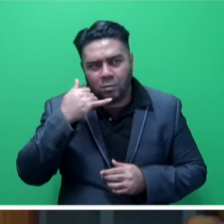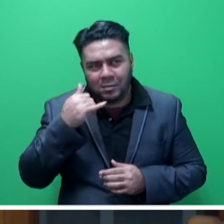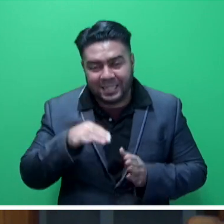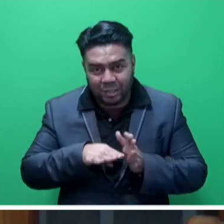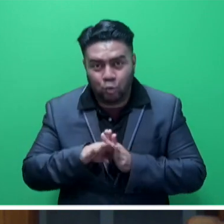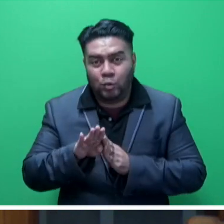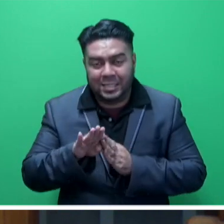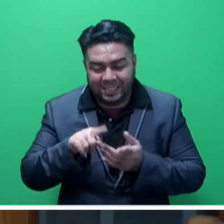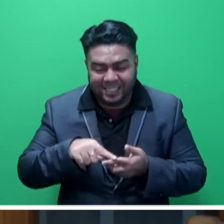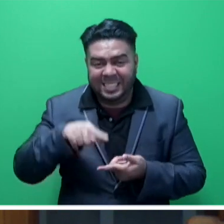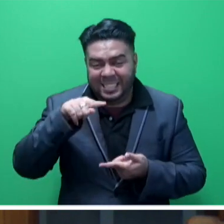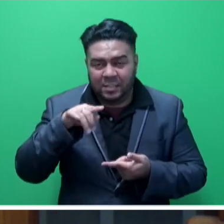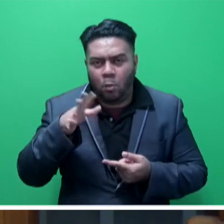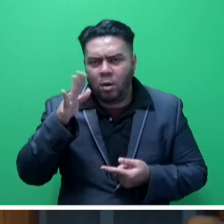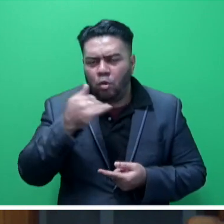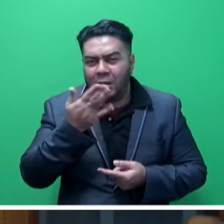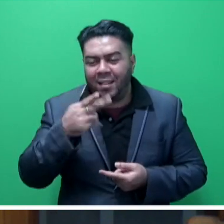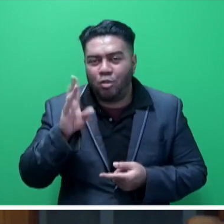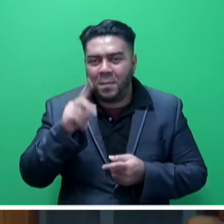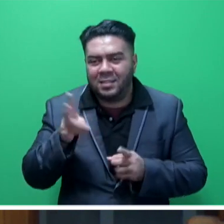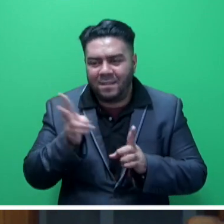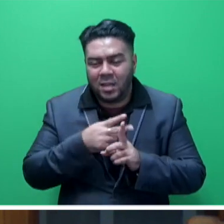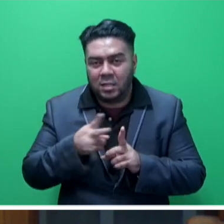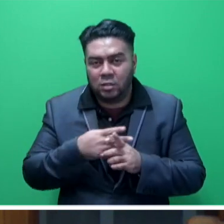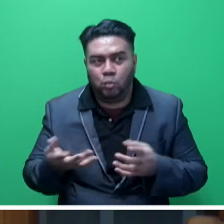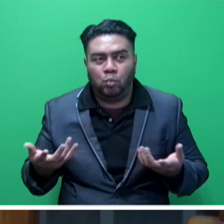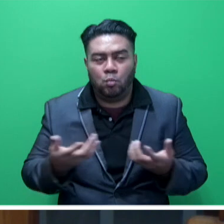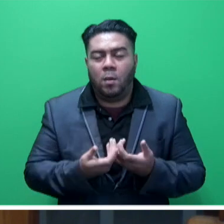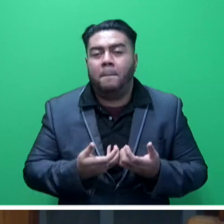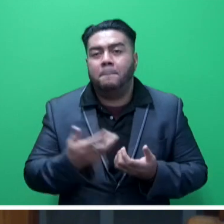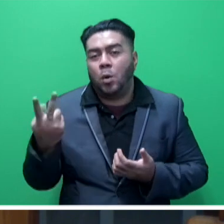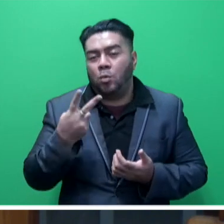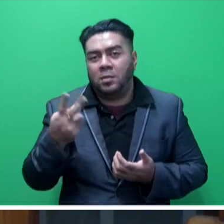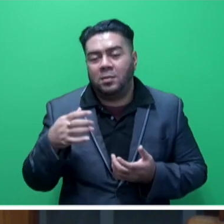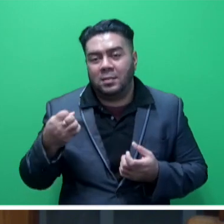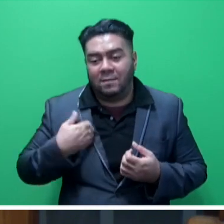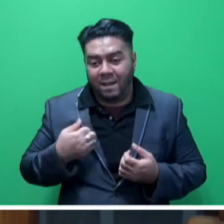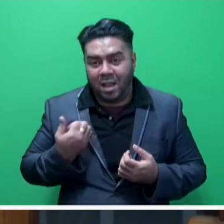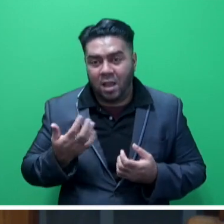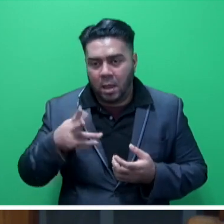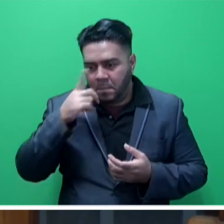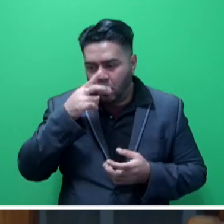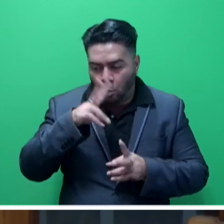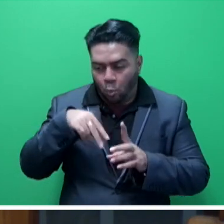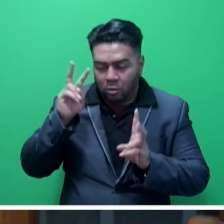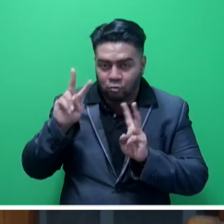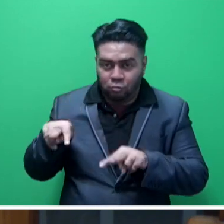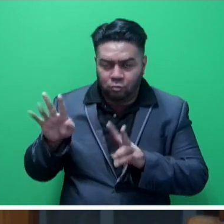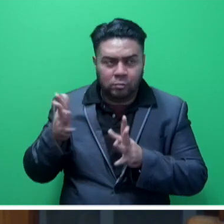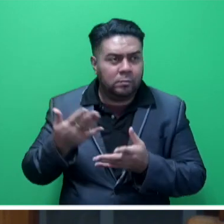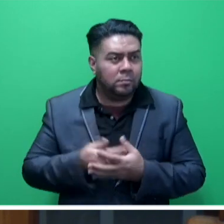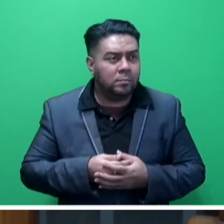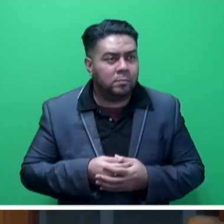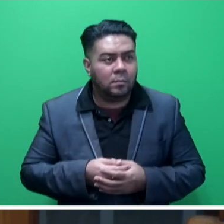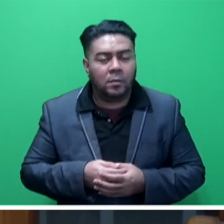of 190% domestic violence-related calls, both survivors and bystanders, and an increase of 213%